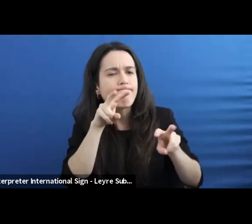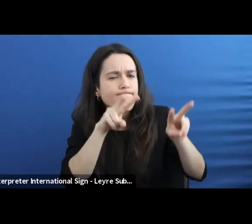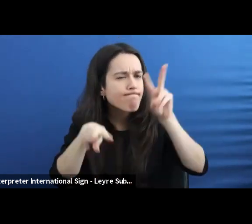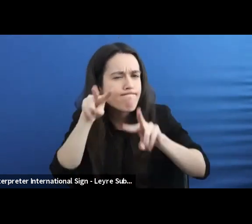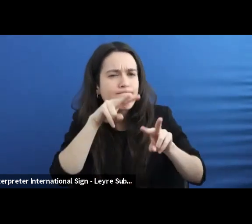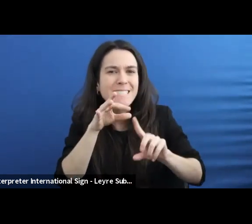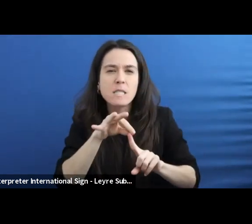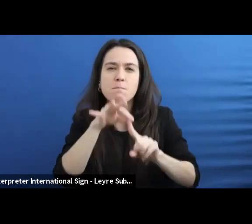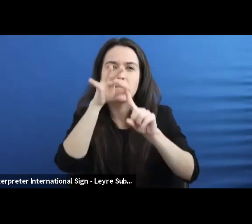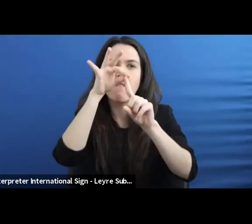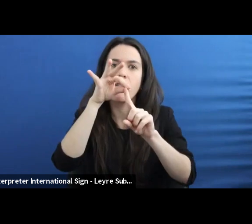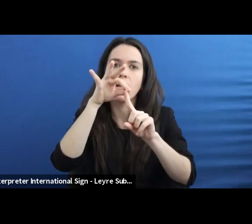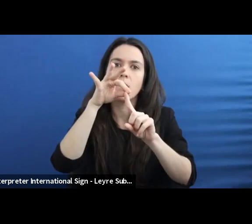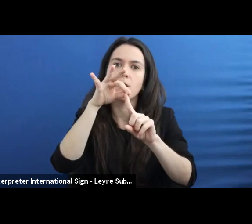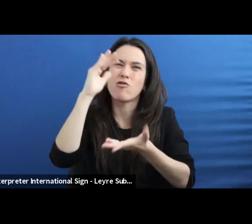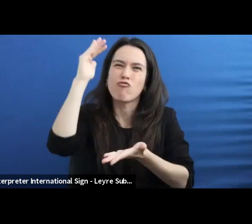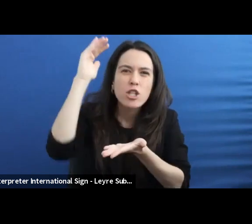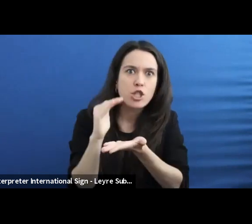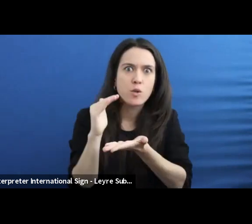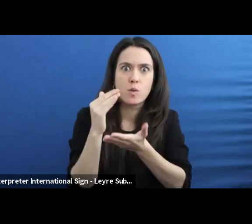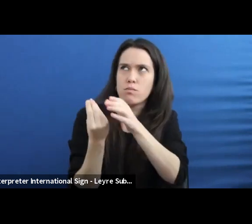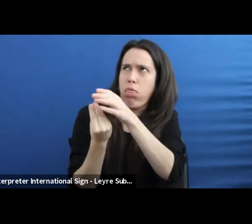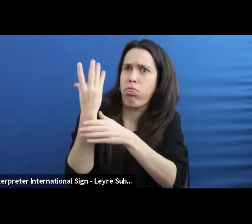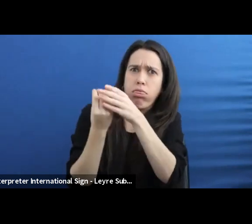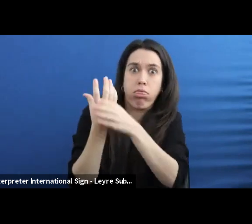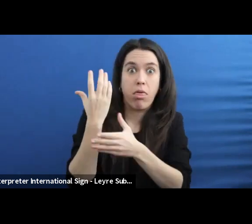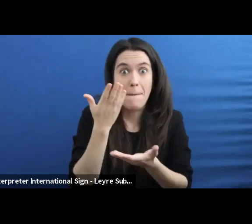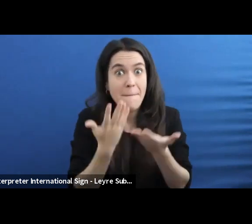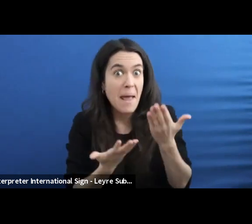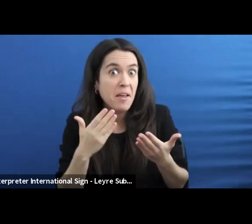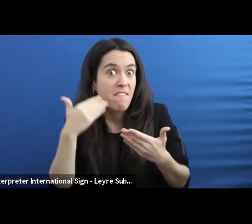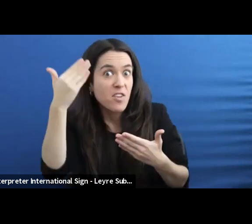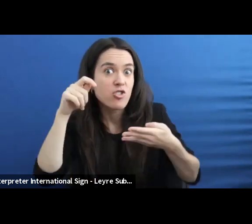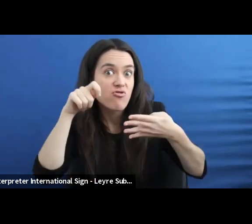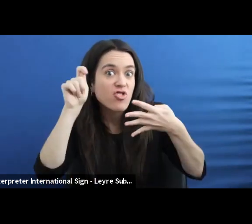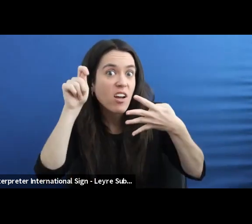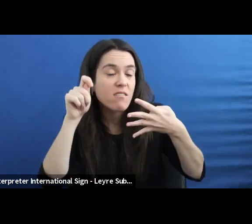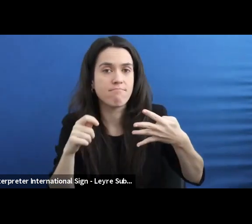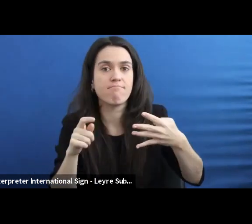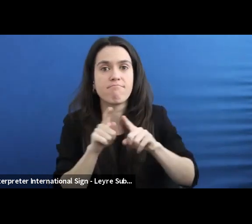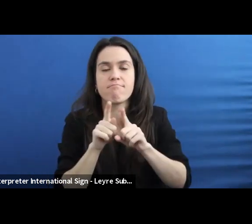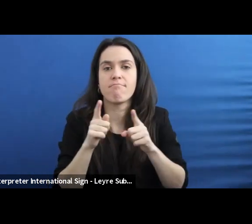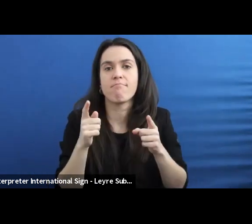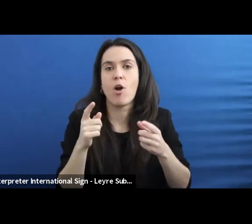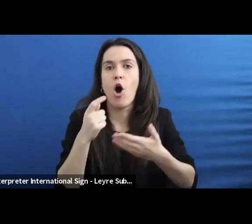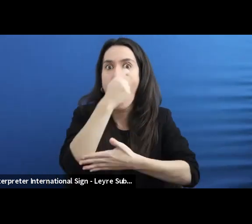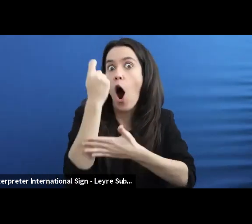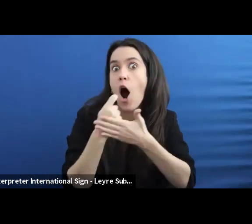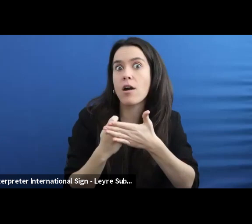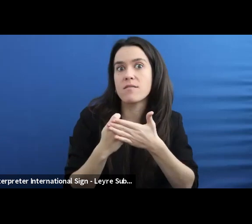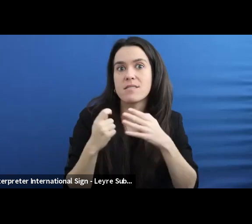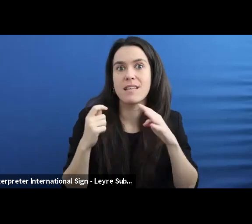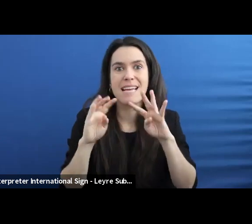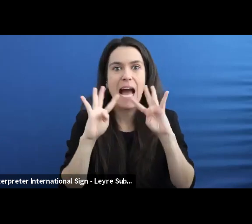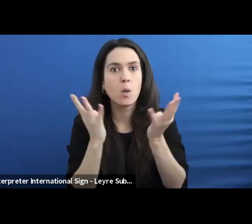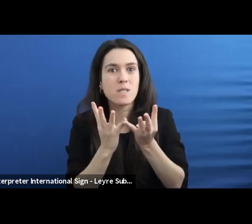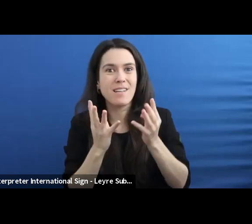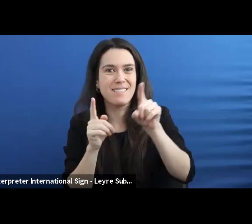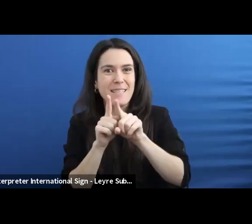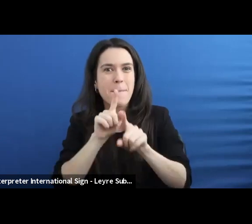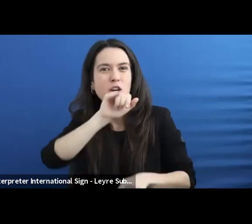to reduce the footprint. This is quite similar to the approach of the Arts Council and Julius Bicycle, though it is more complicated in